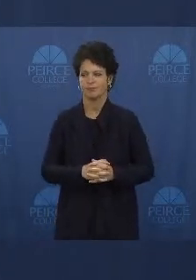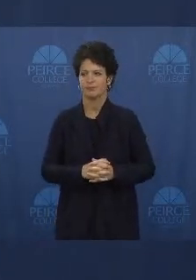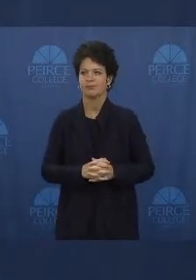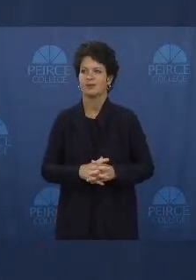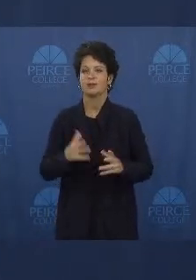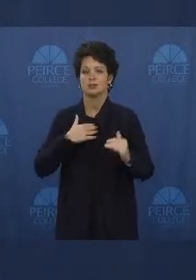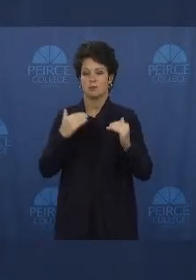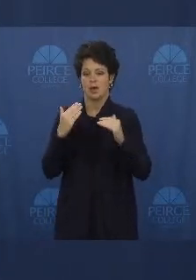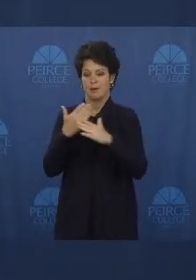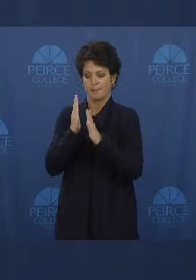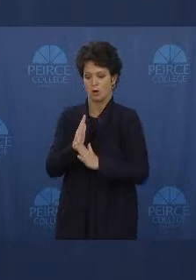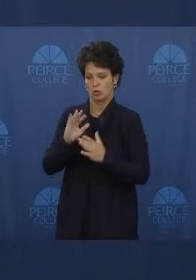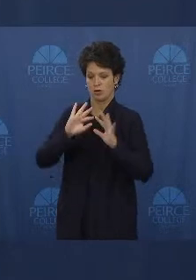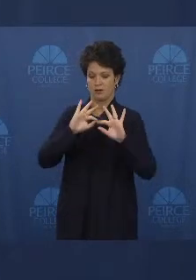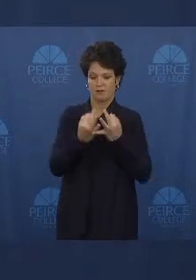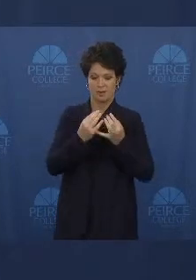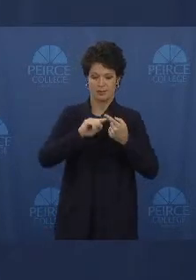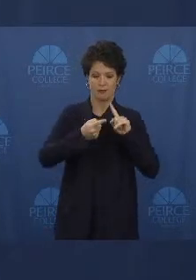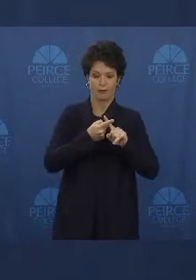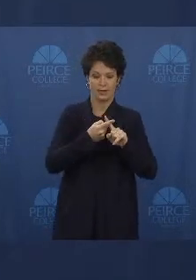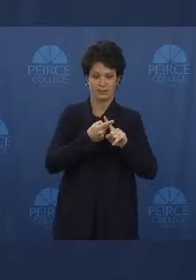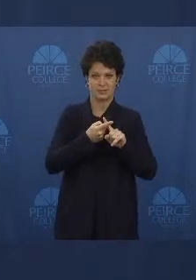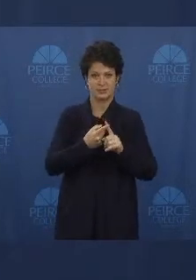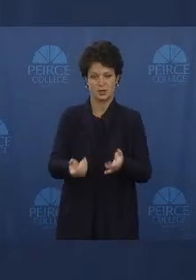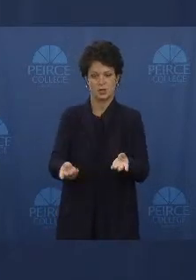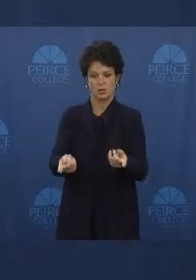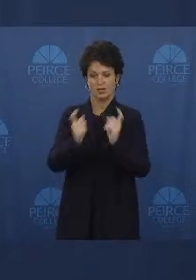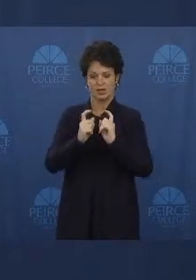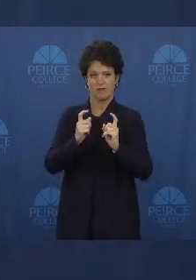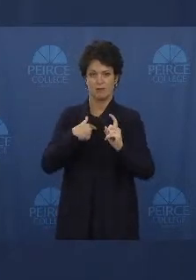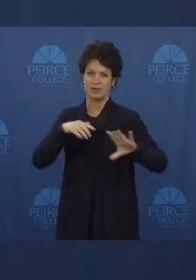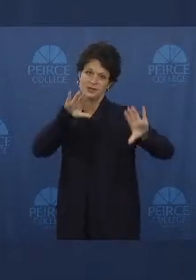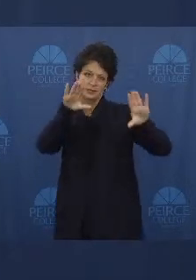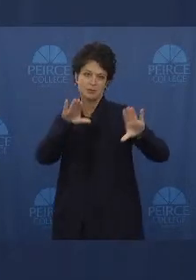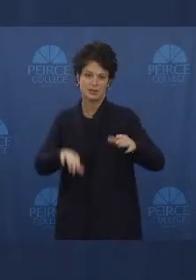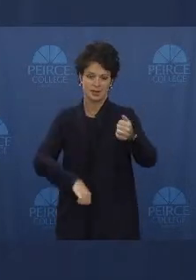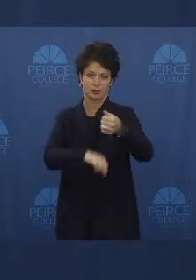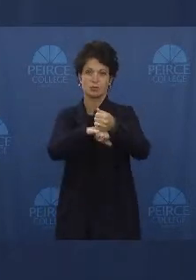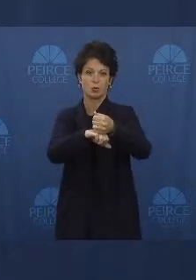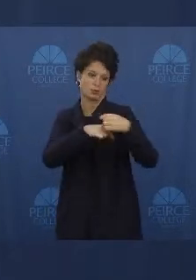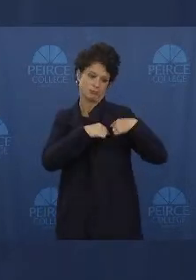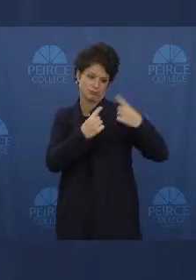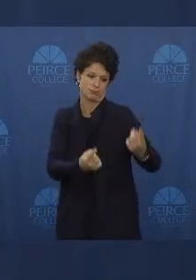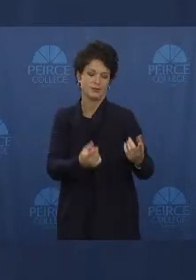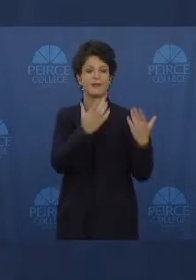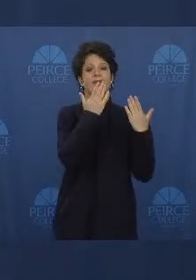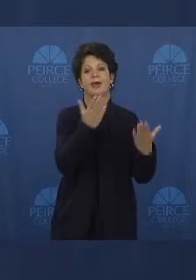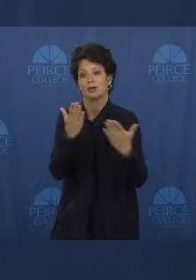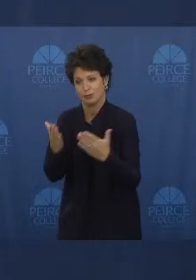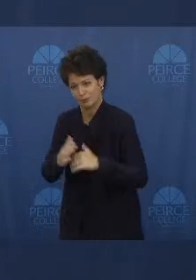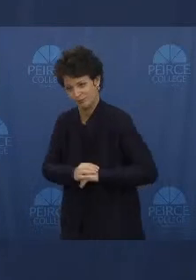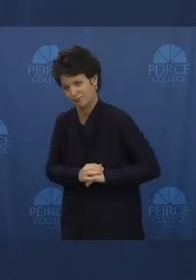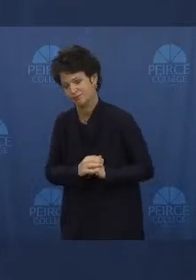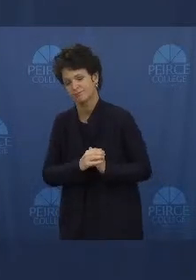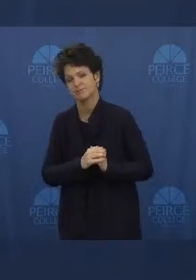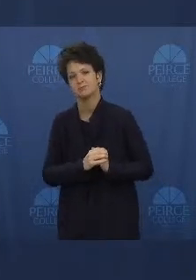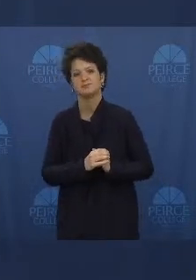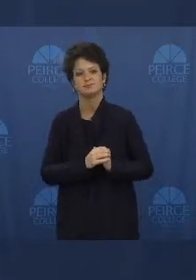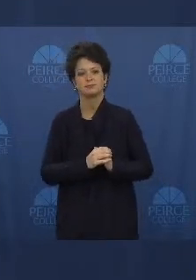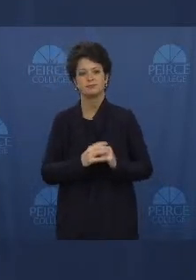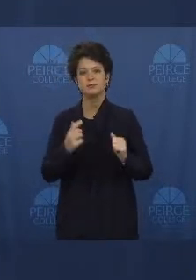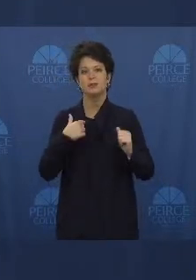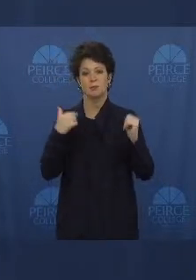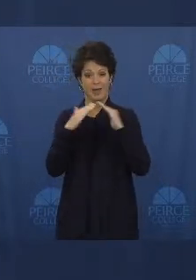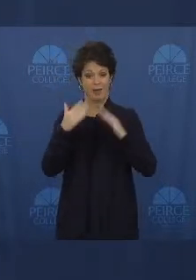To my partner, family, and friends who have provided spectacular support, thank you. To